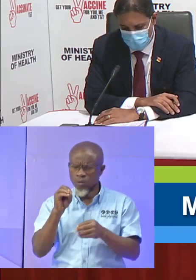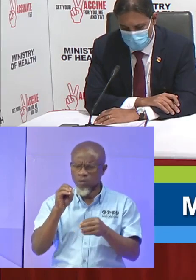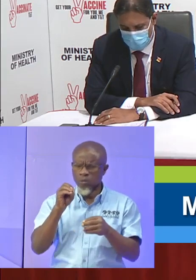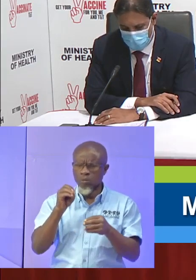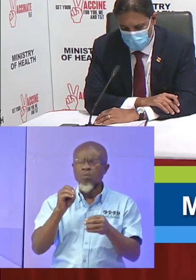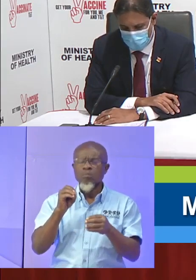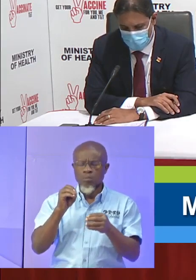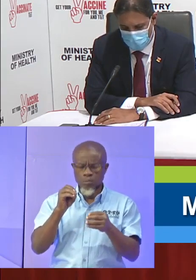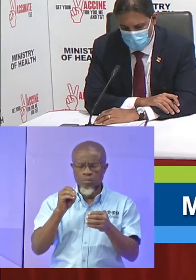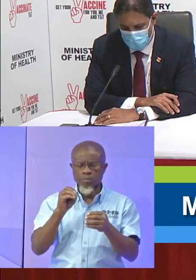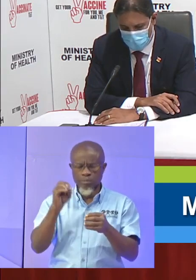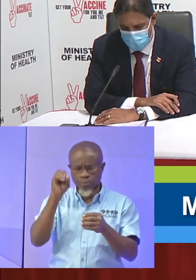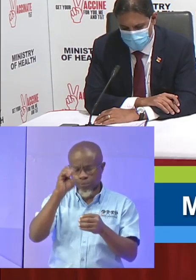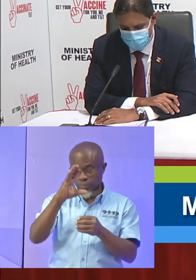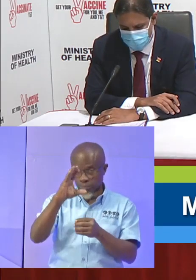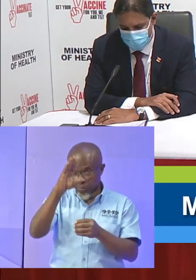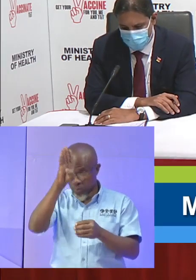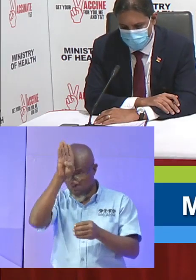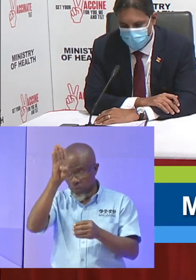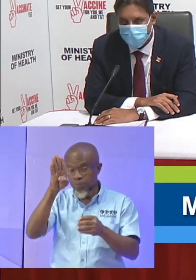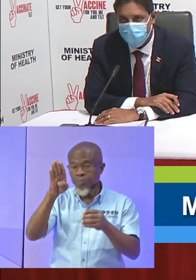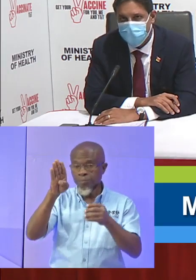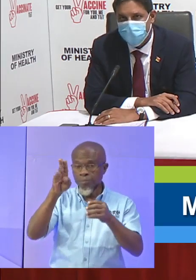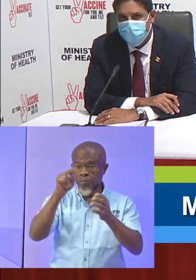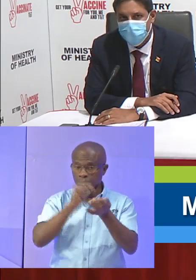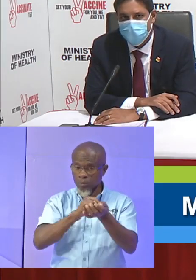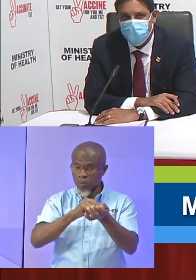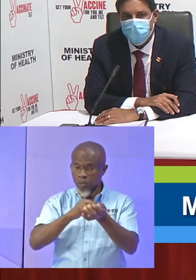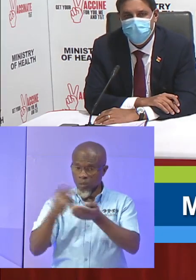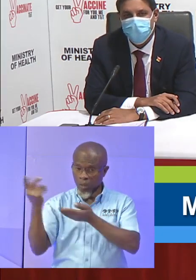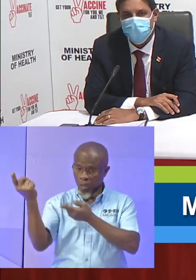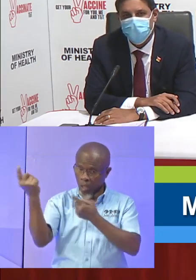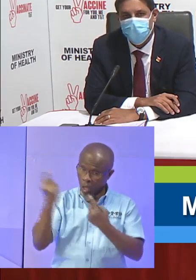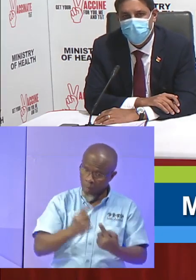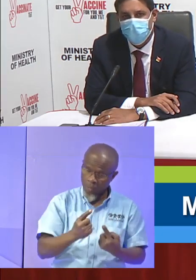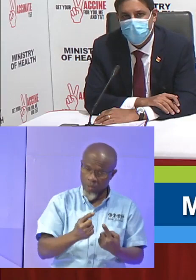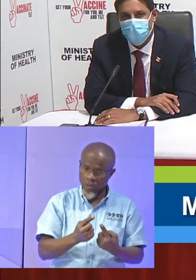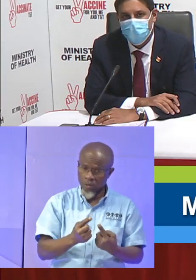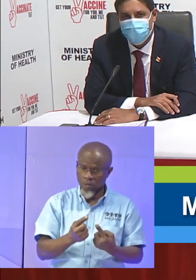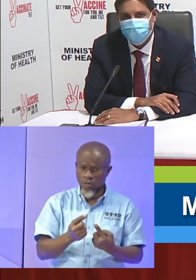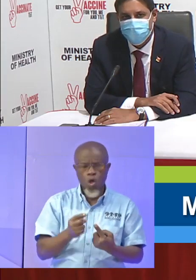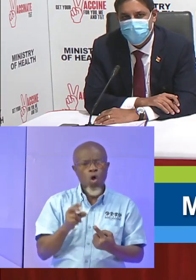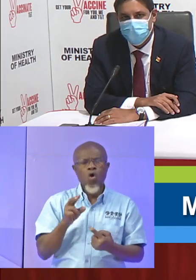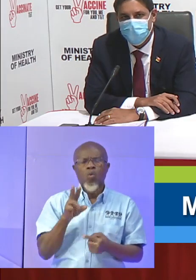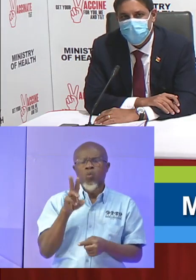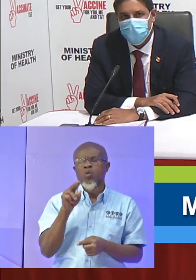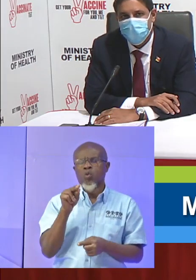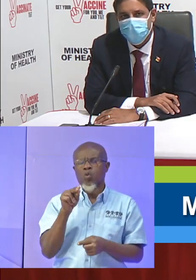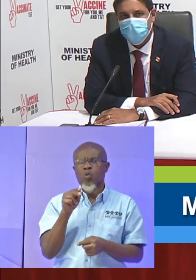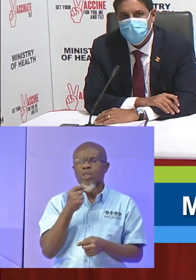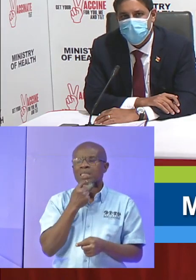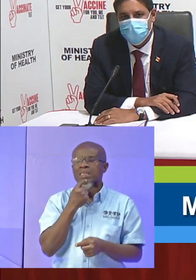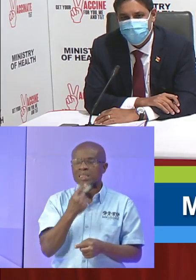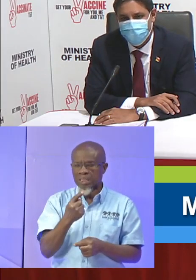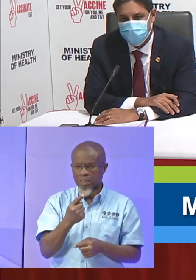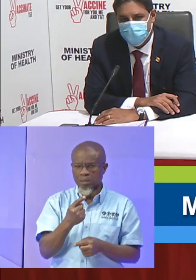additional Cuban nurses were supposed to be entering the system. No, what I said was 40